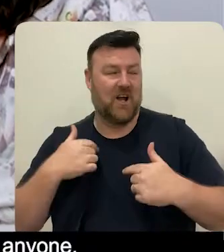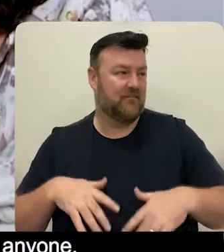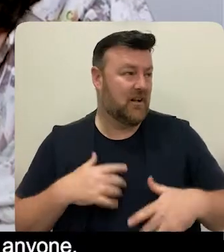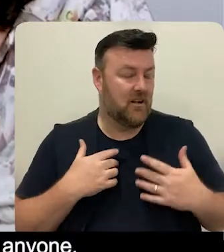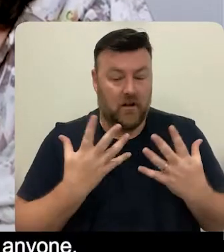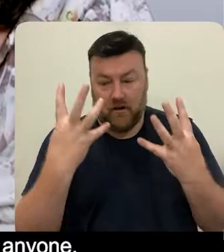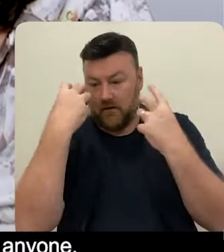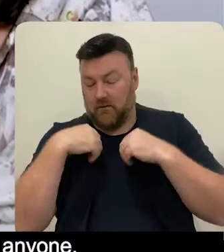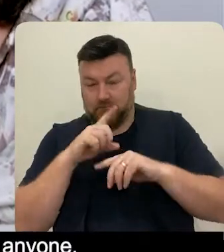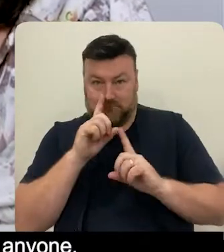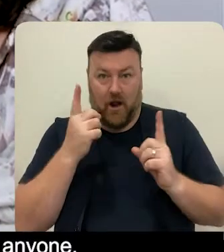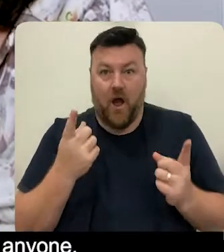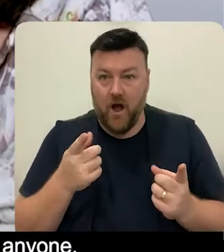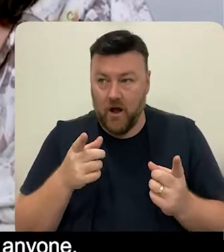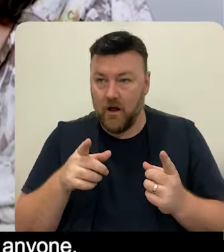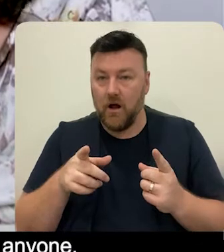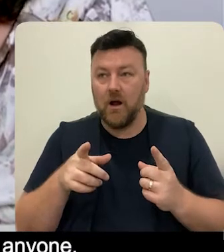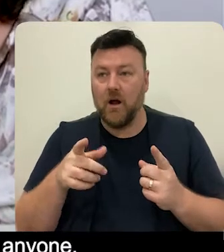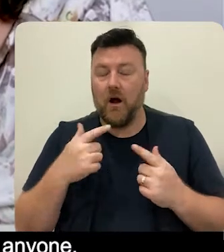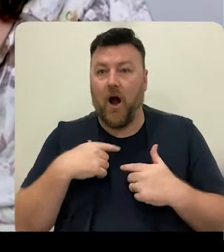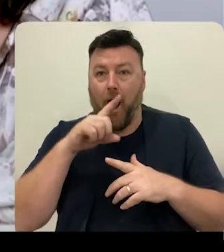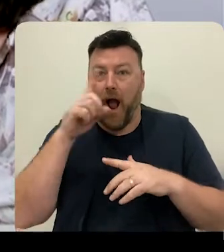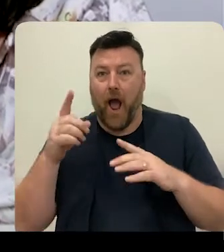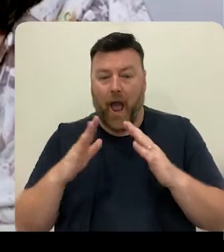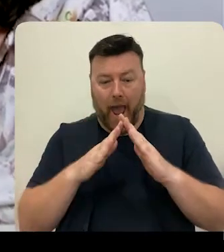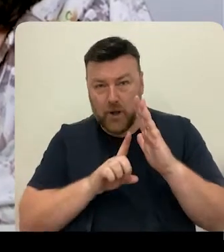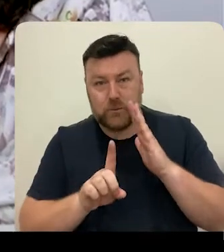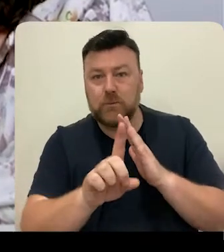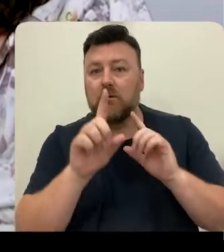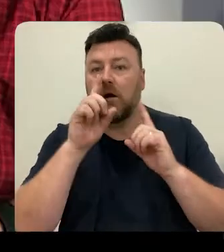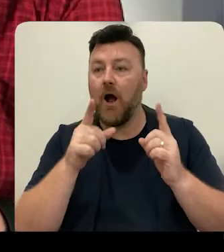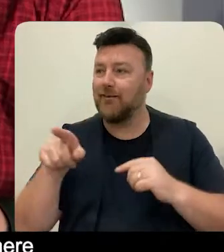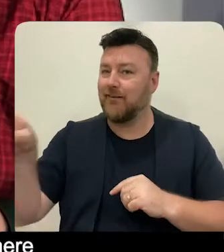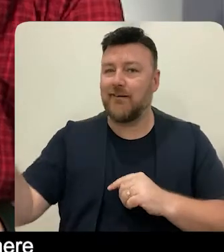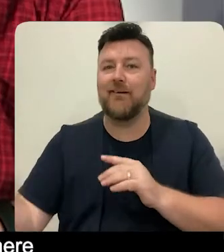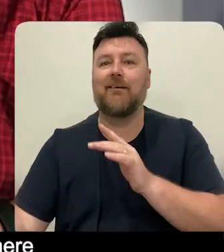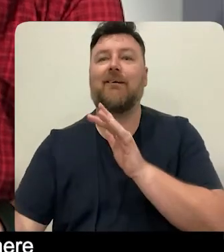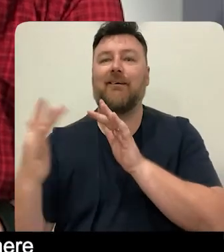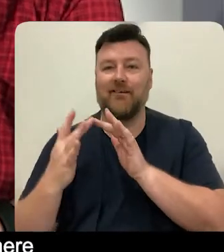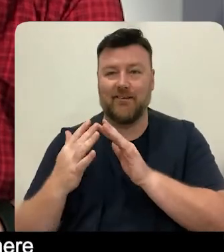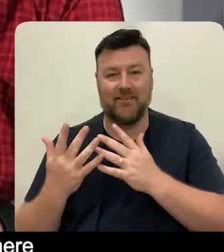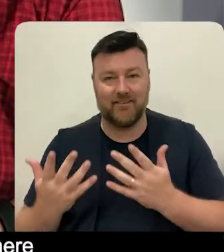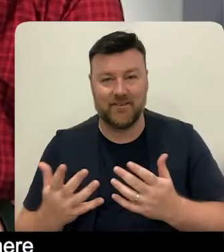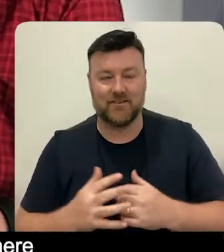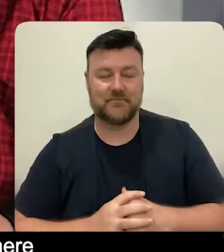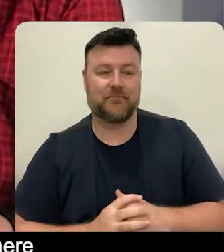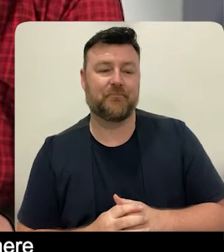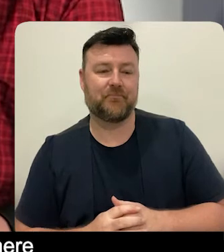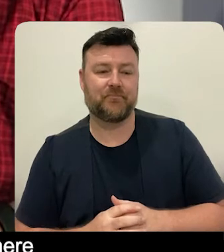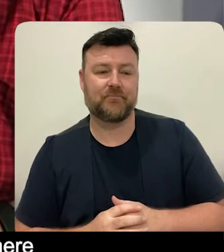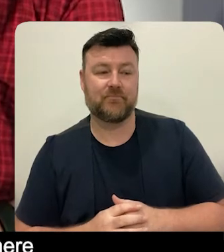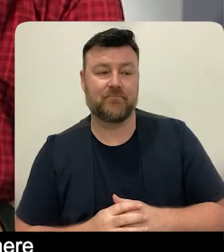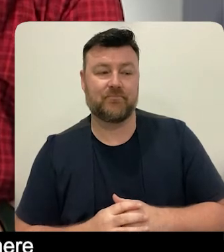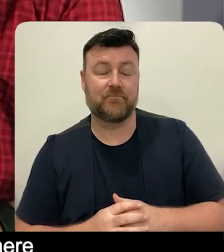isolated, a time when I couldn't pick up the phone and call anyone, when I couldn't leave the house. It's being there and letting them know